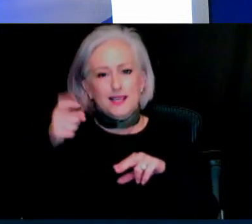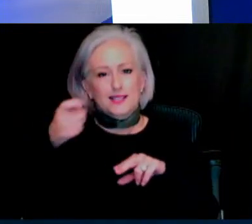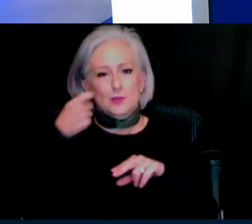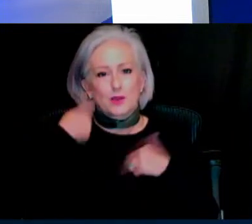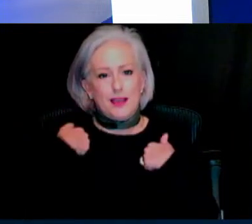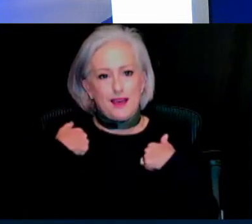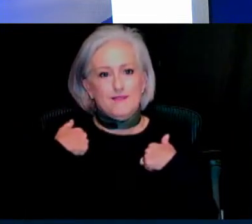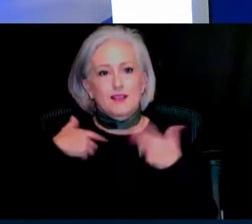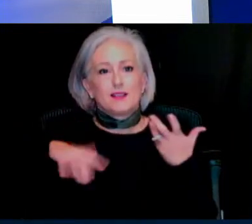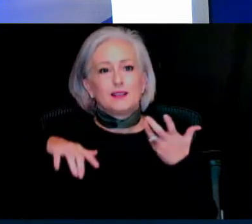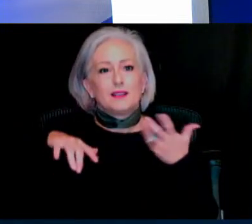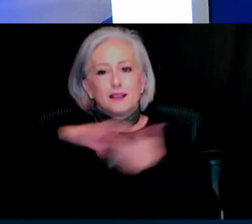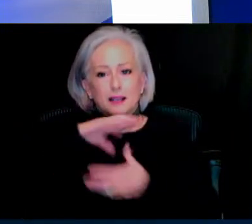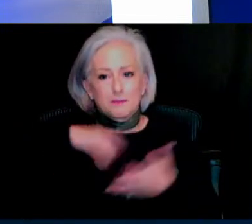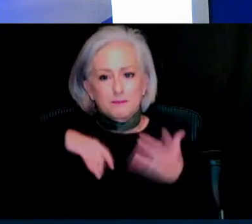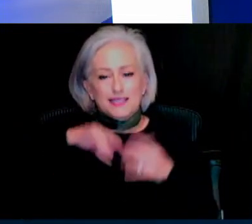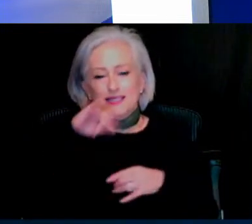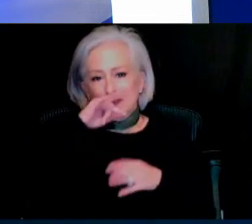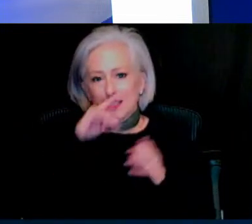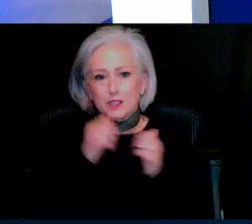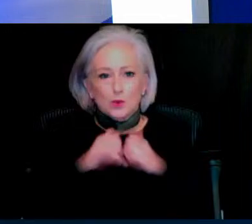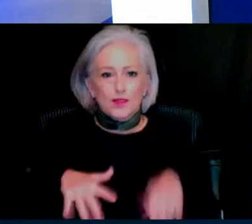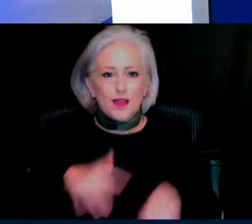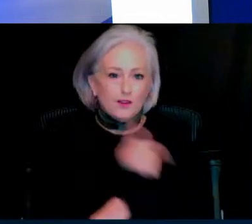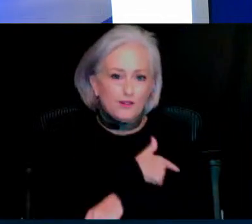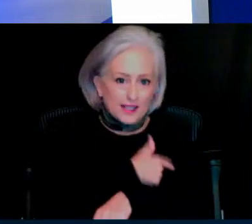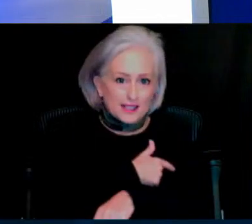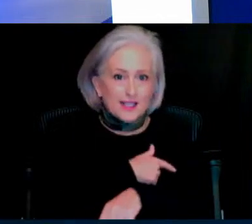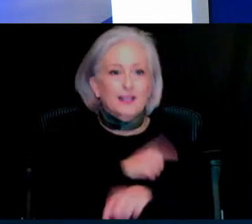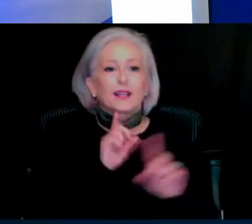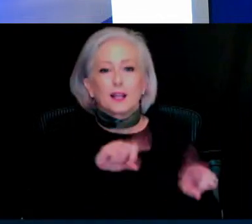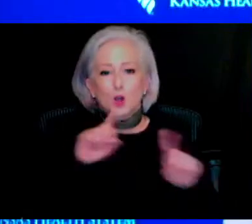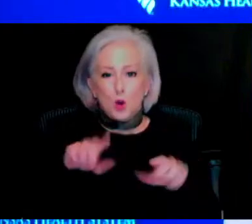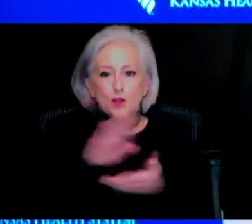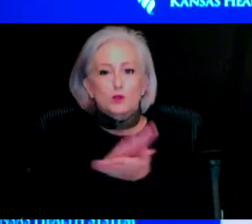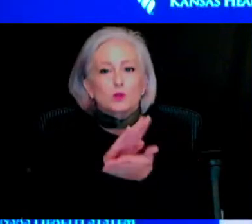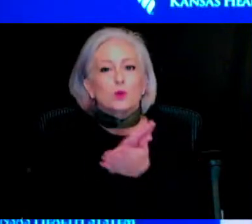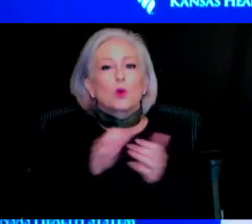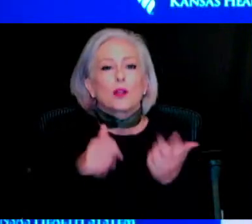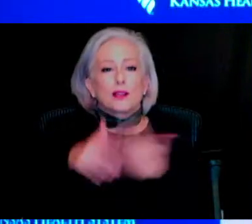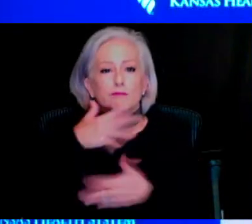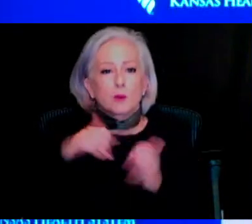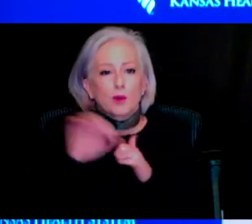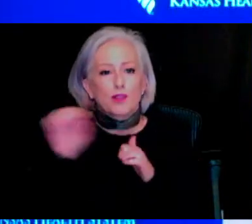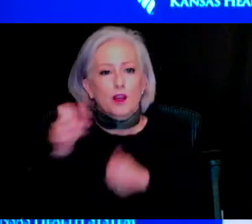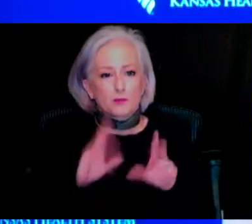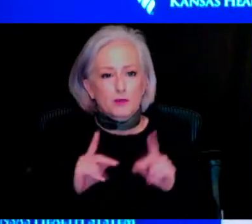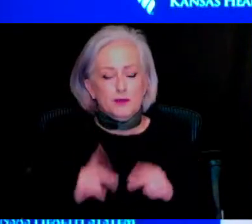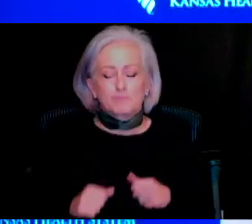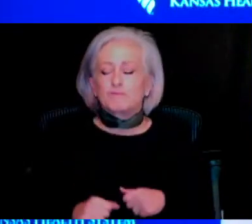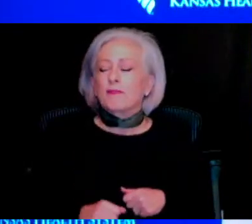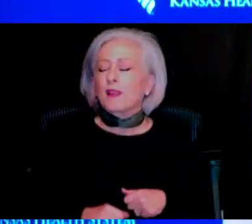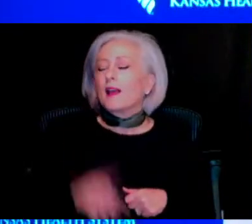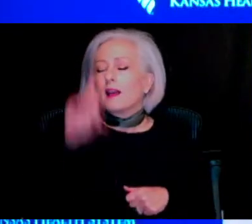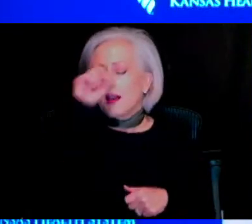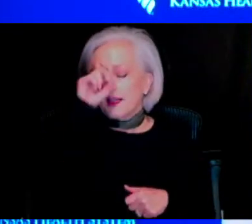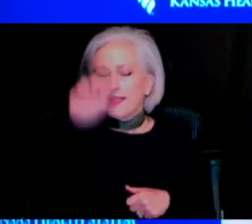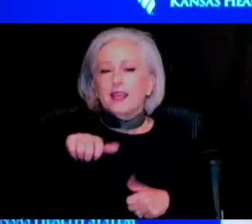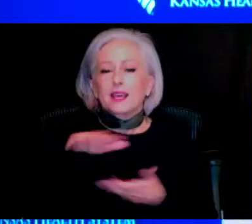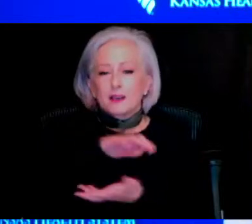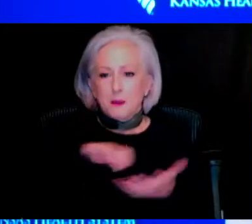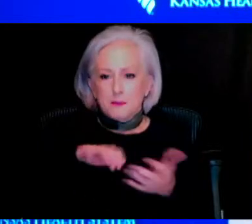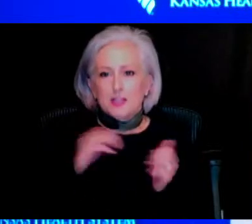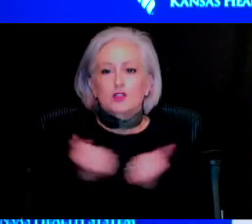kids who are not vaccinated and in schools around other people? What are your thoughts? I think it's a combination of all of that. We knew